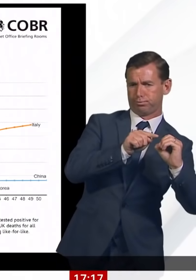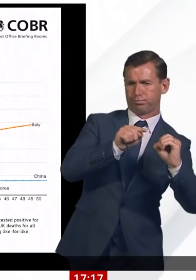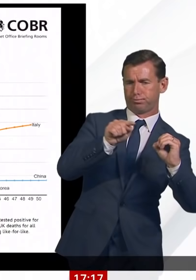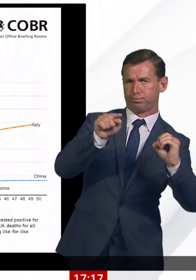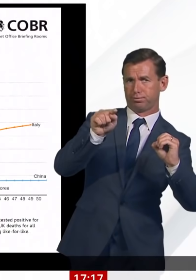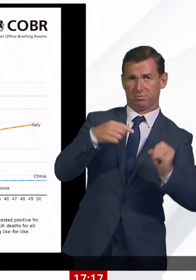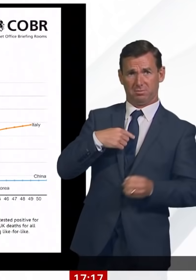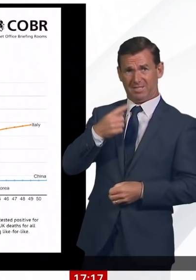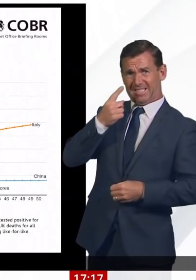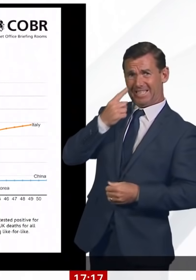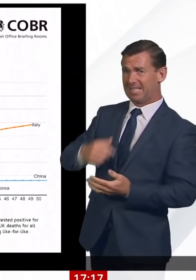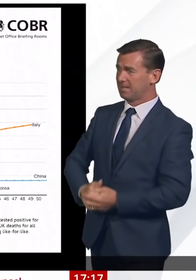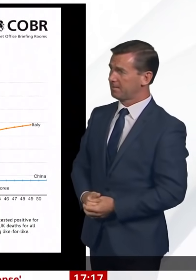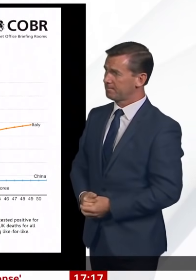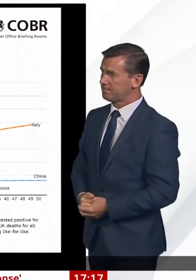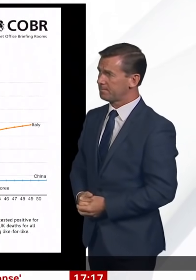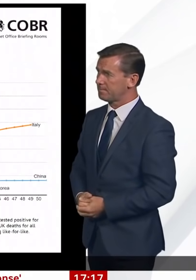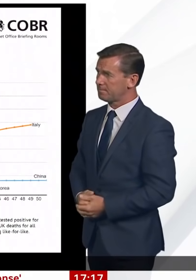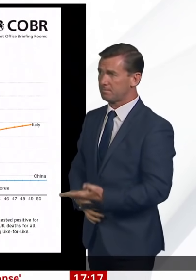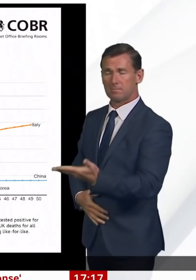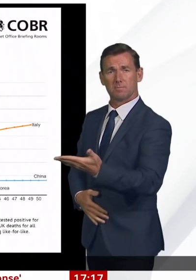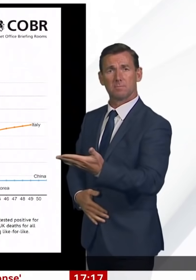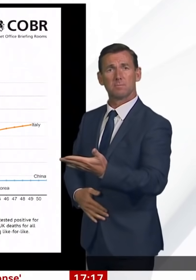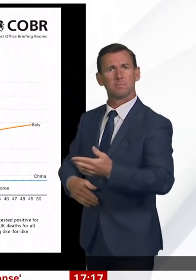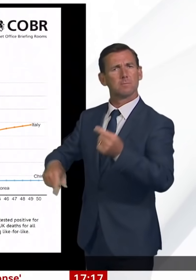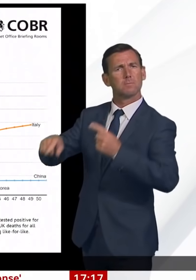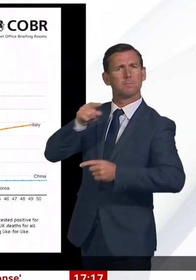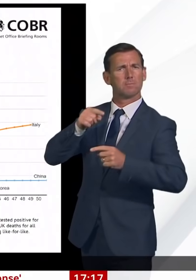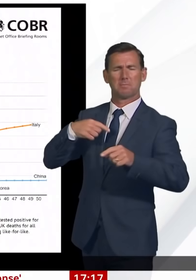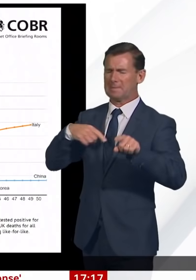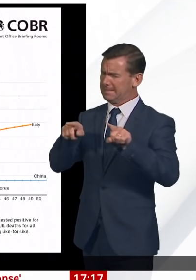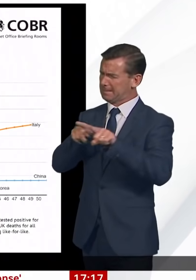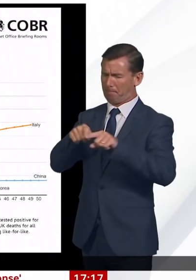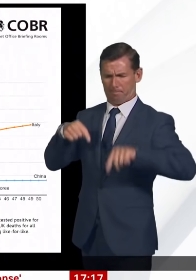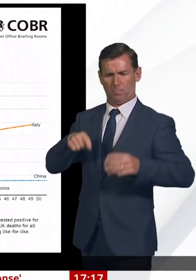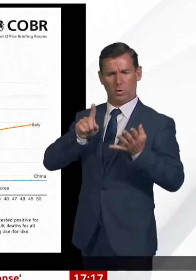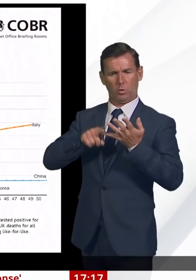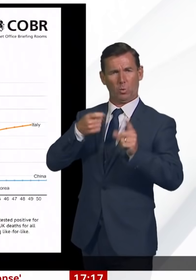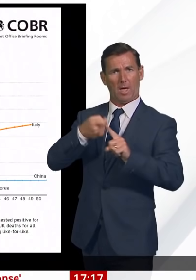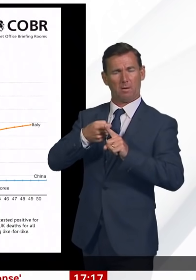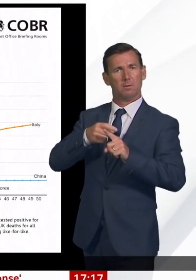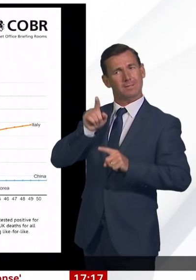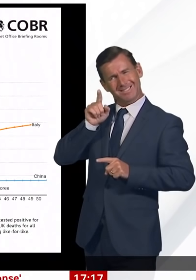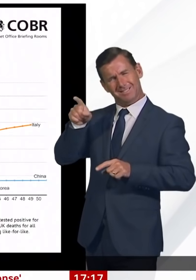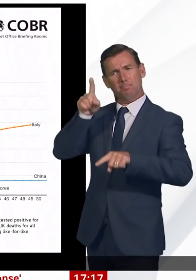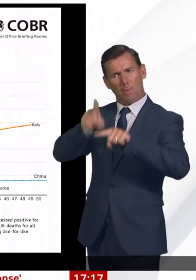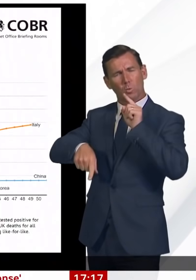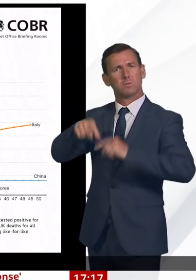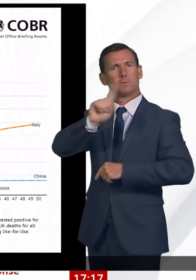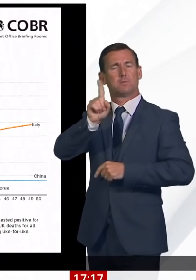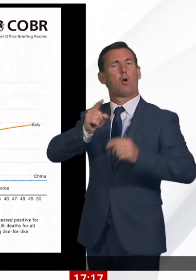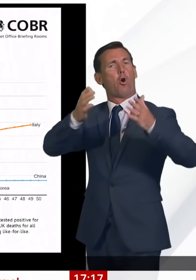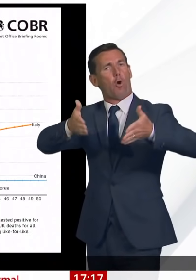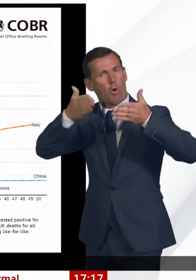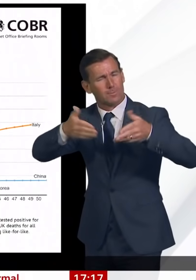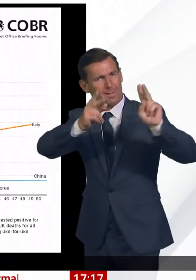the countries on this slide, the reporting, as in the UK, has been for hospital deaths.